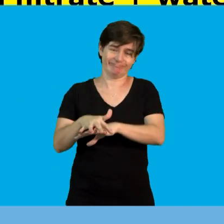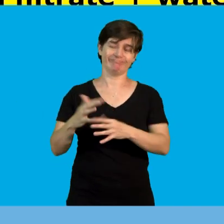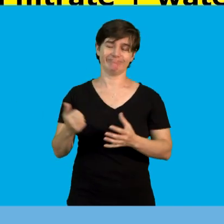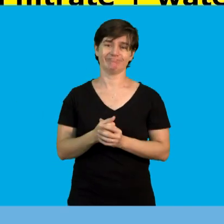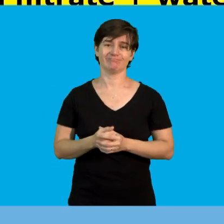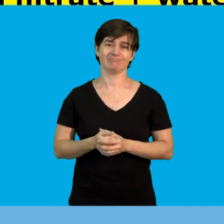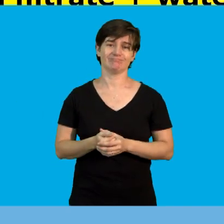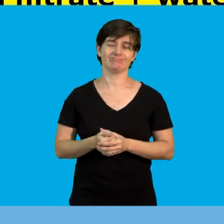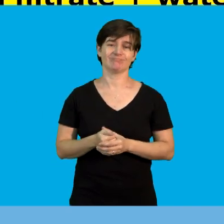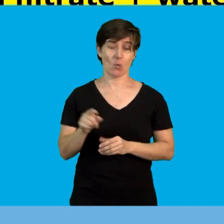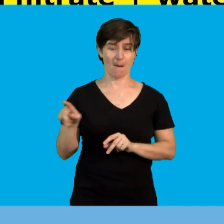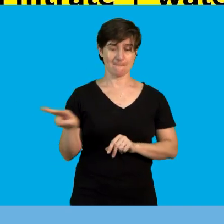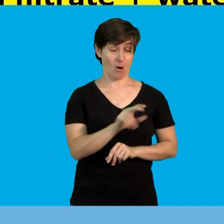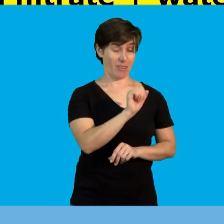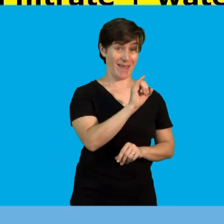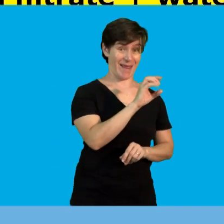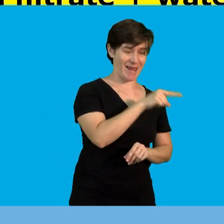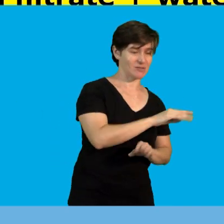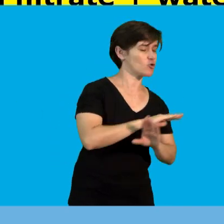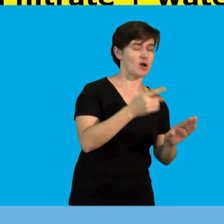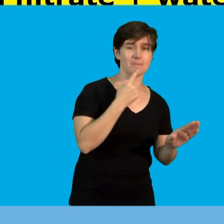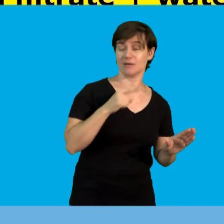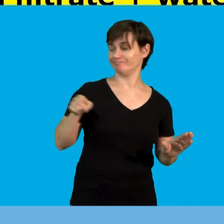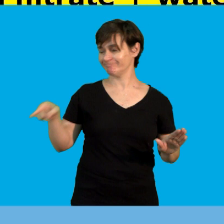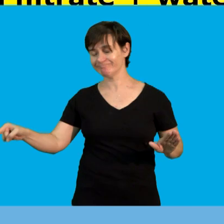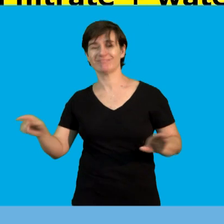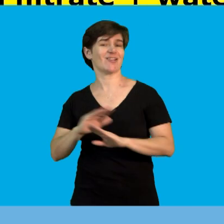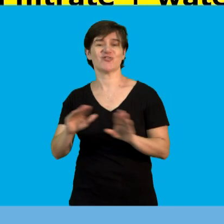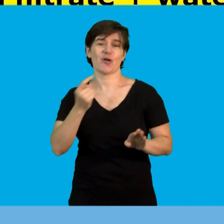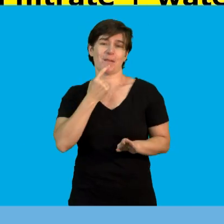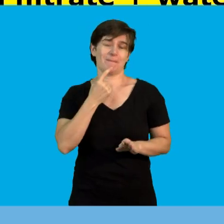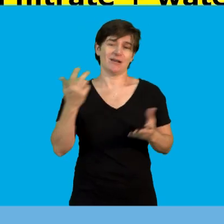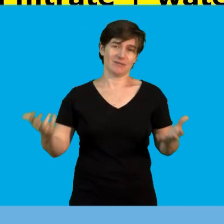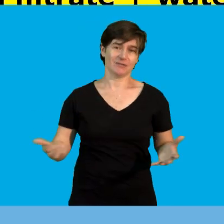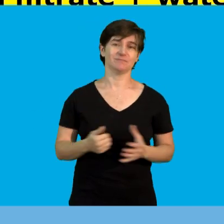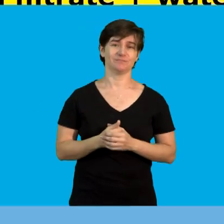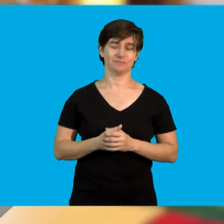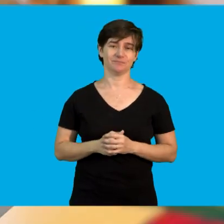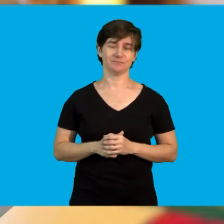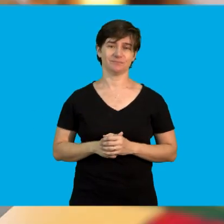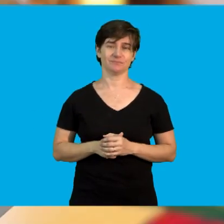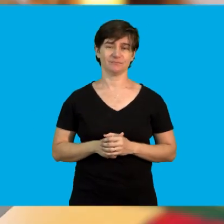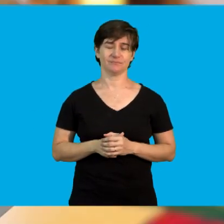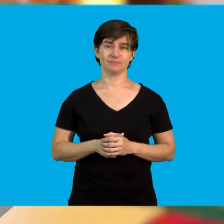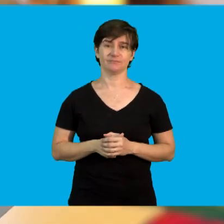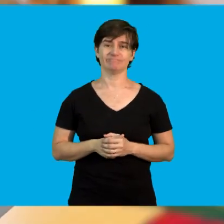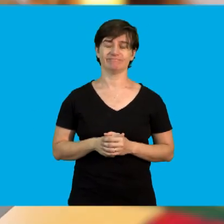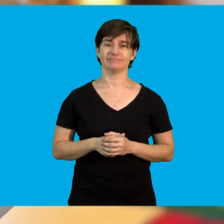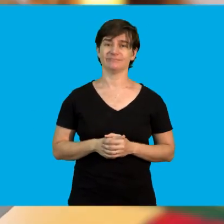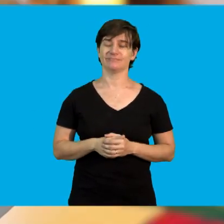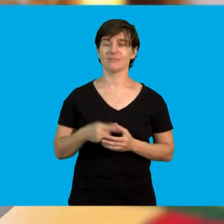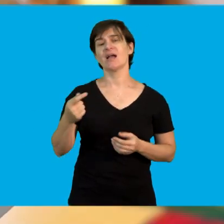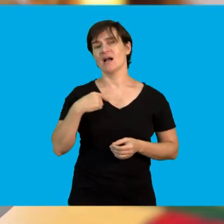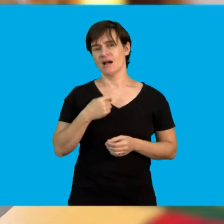the acid and the base. In this case, we are both getting the non-metal and the non-metal from either the acid and also the